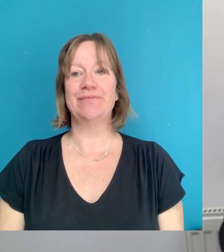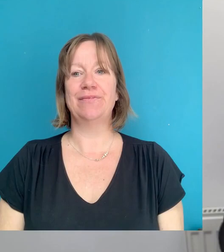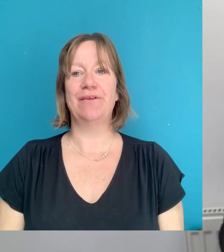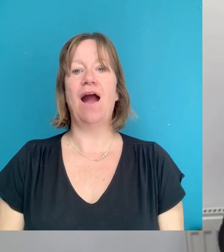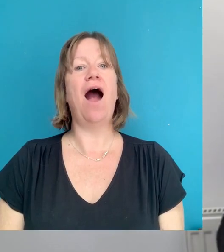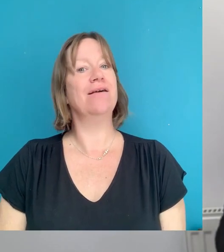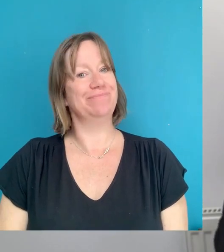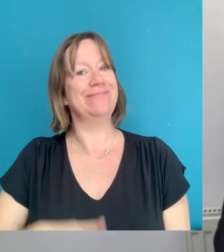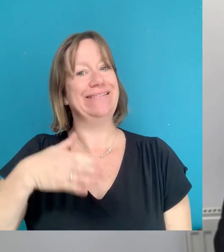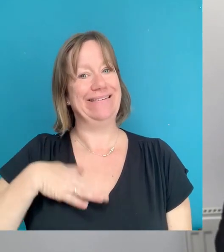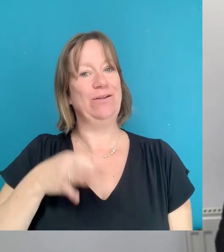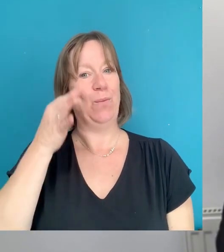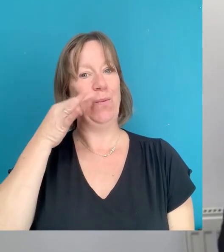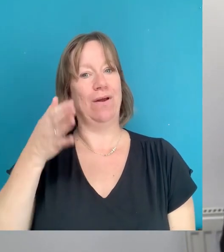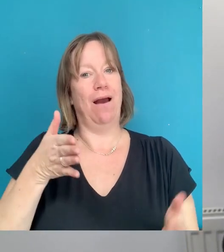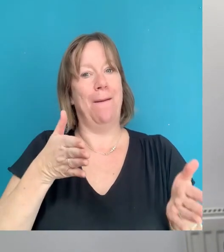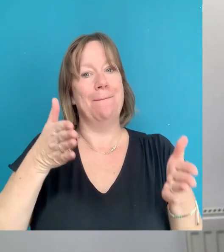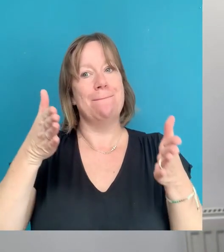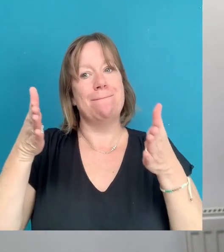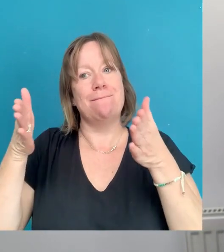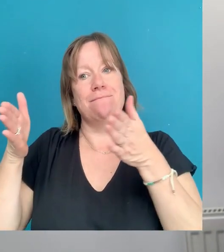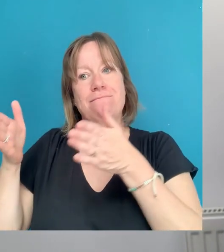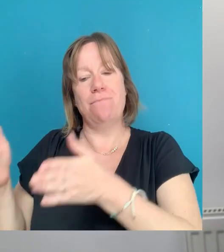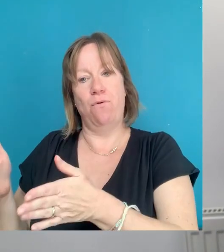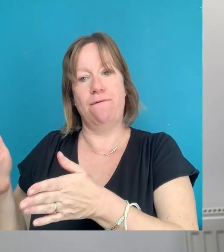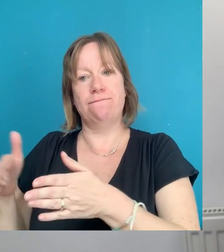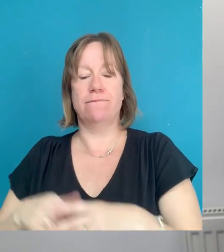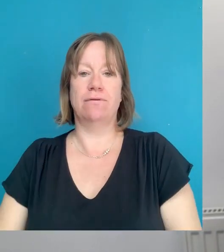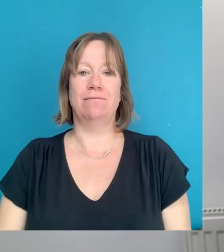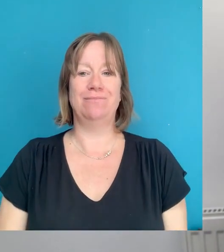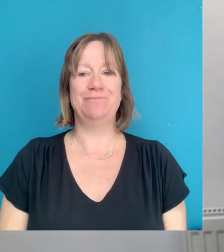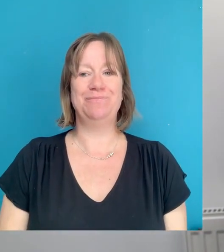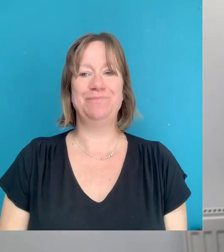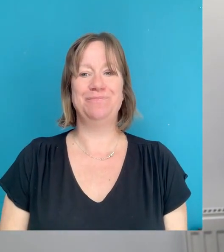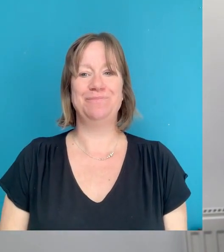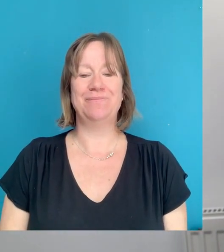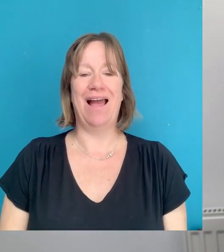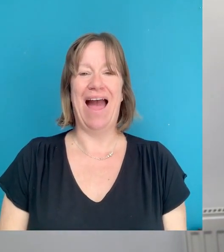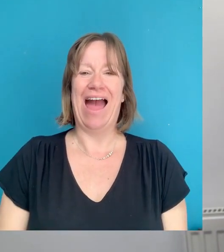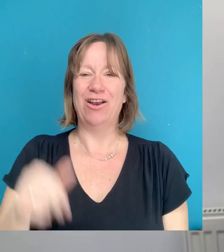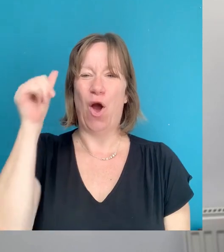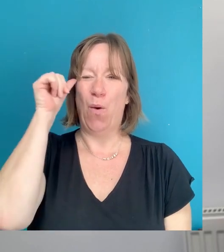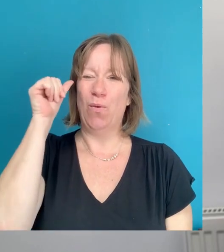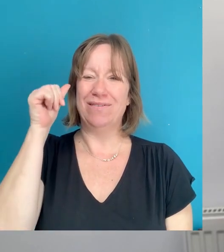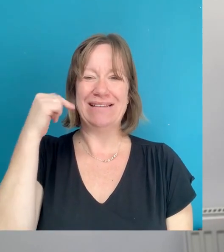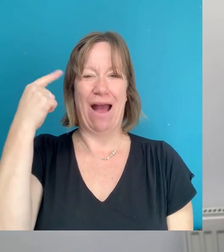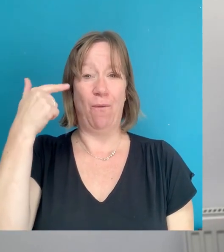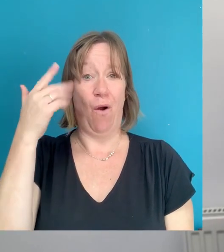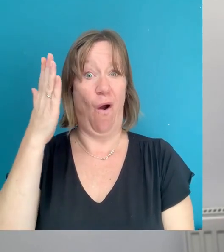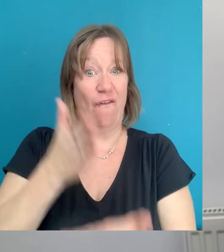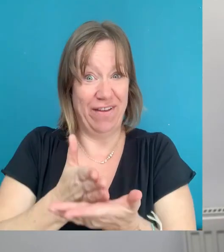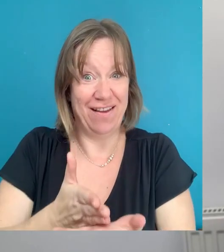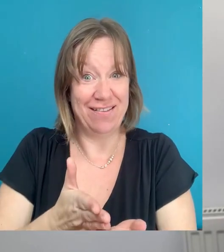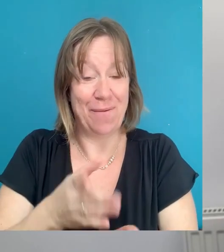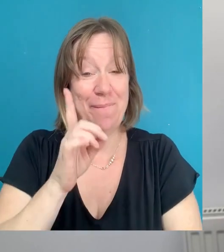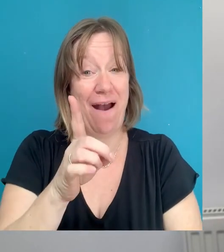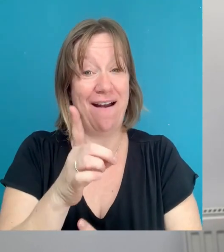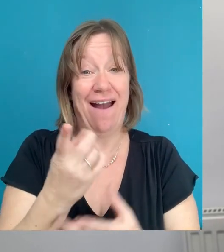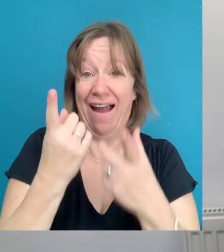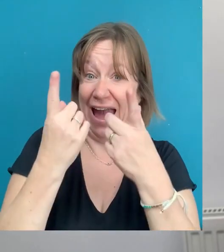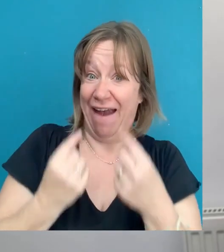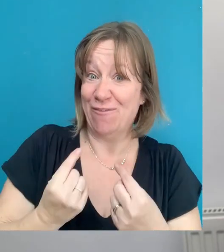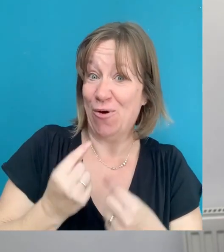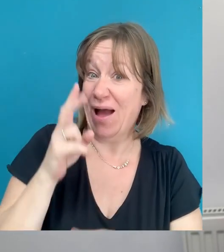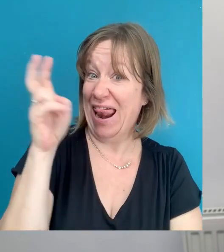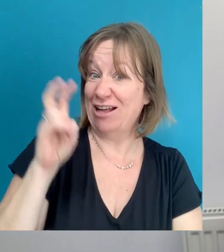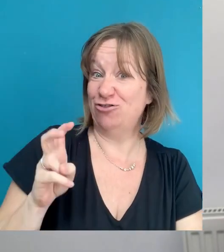because I know myself too well. Also, if you use the water, just, I know this sounds really obvious, but make sure you're not